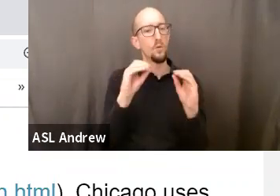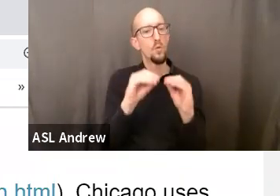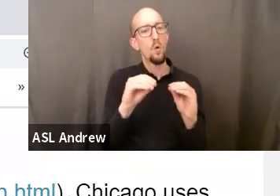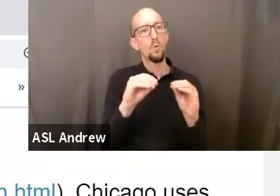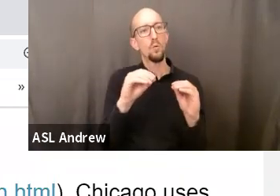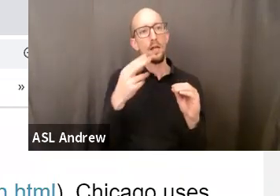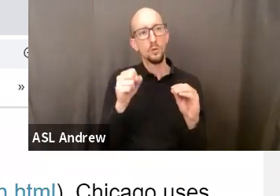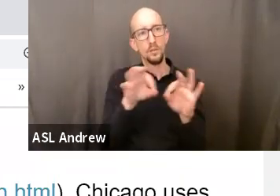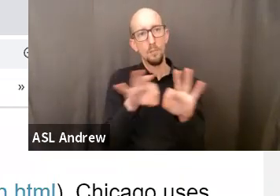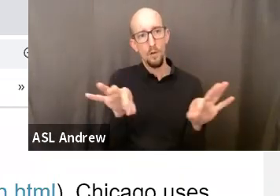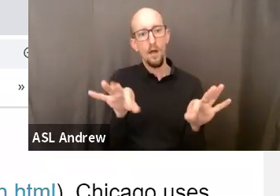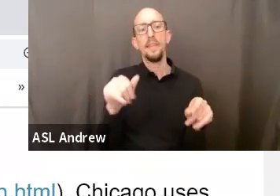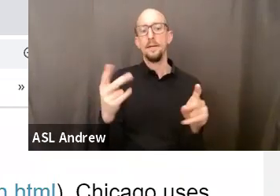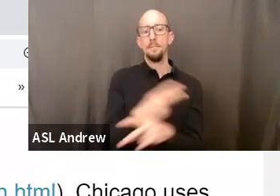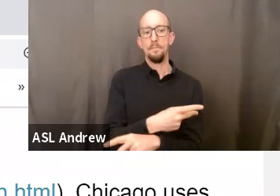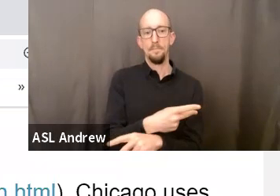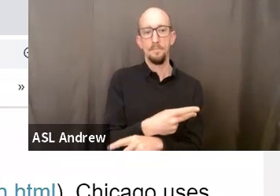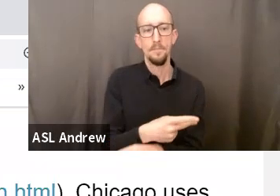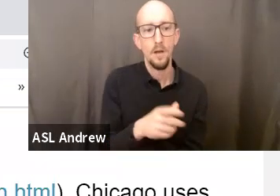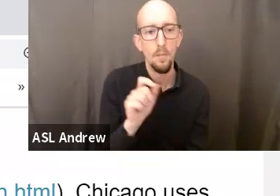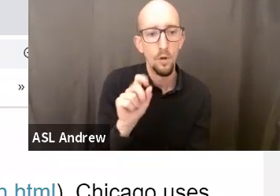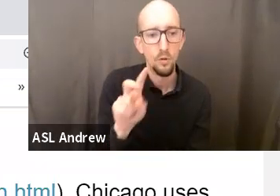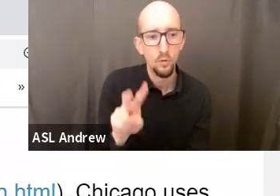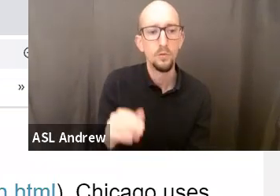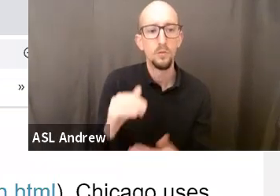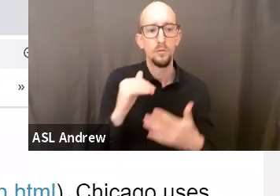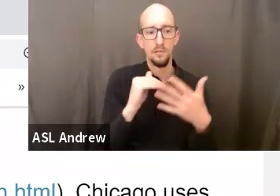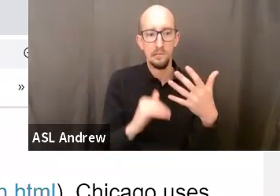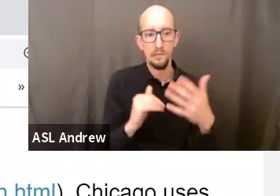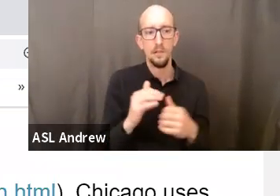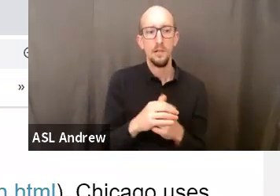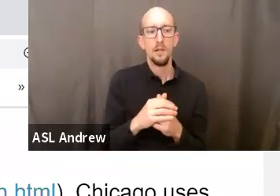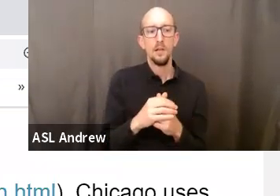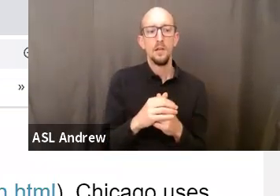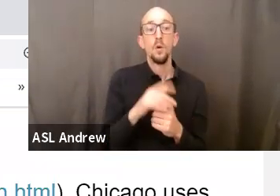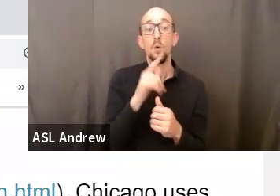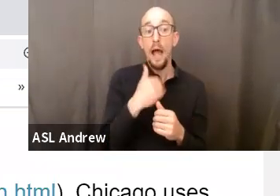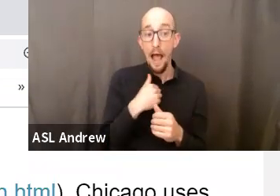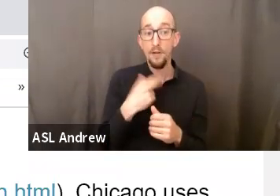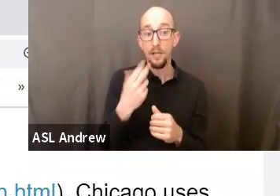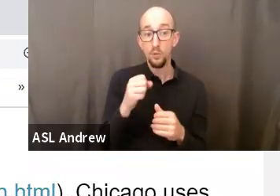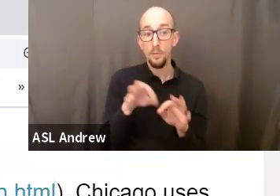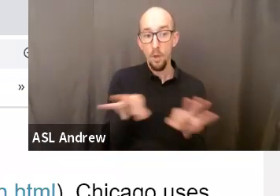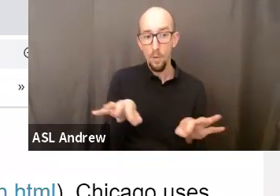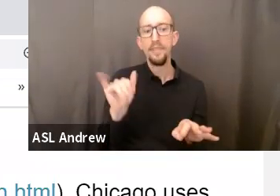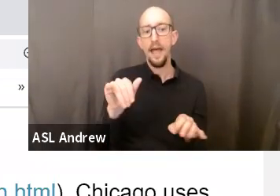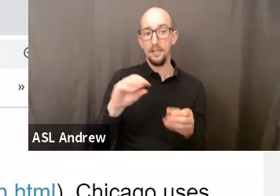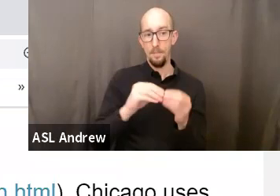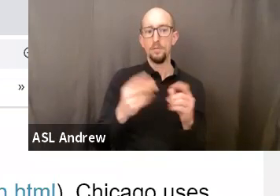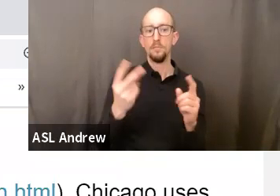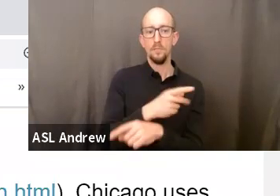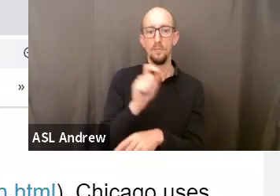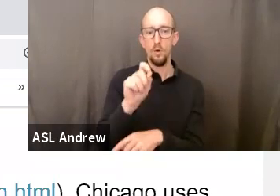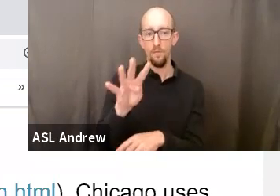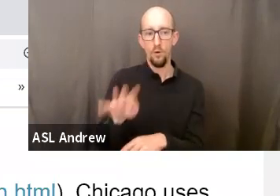Adults with a high school diploma is multiplied by 0.4. Some college by 0.6, college